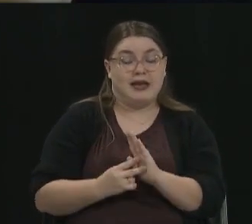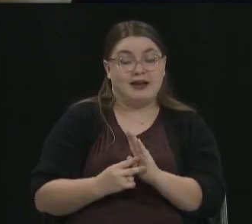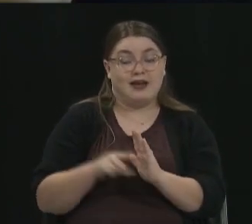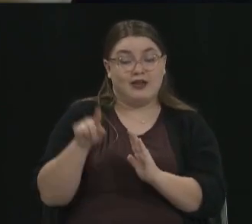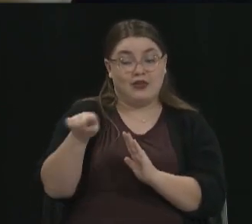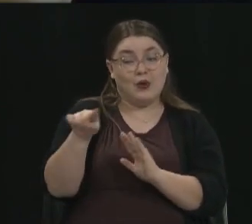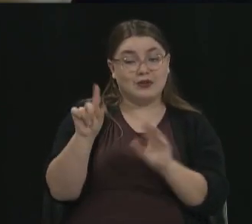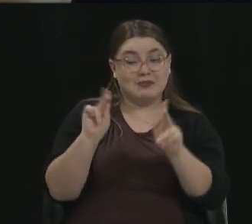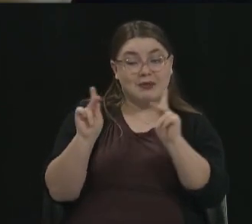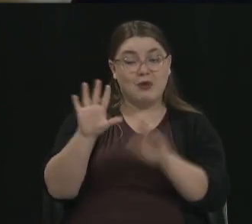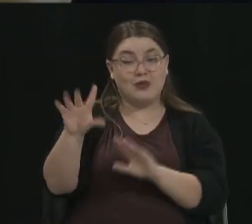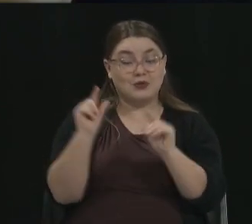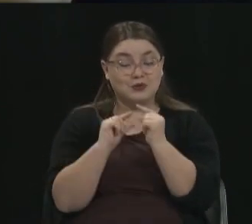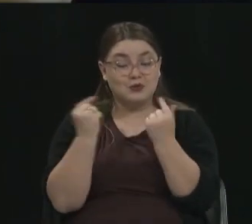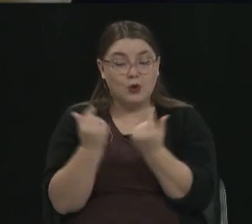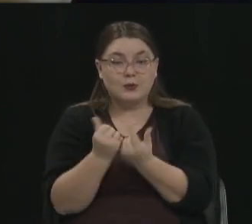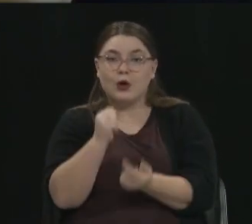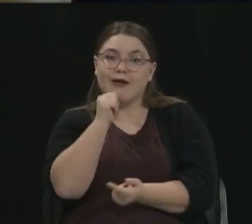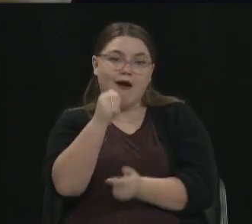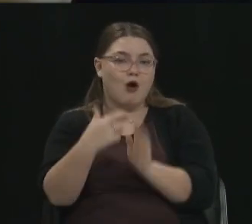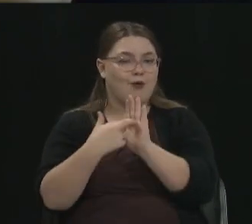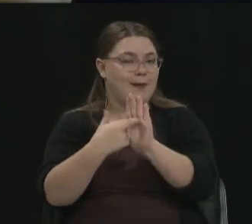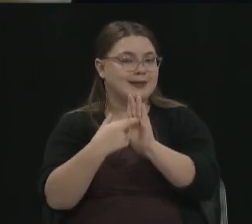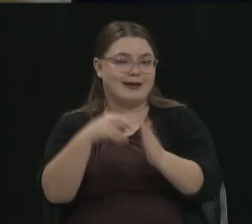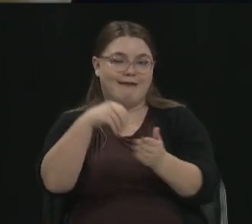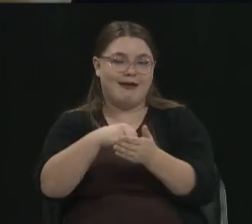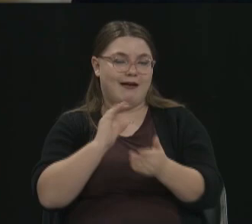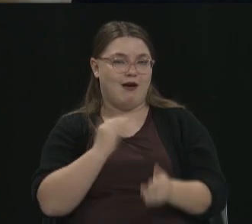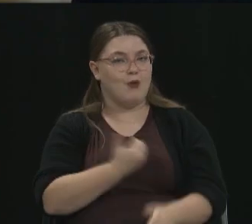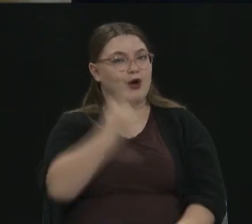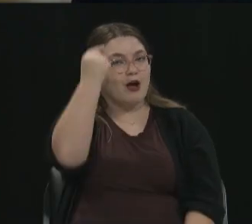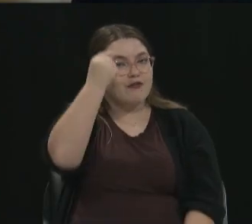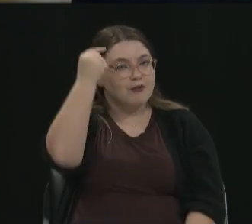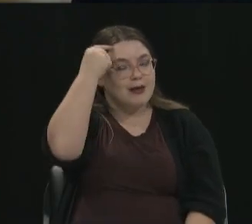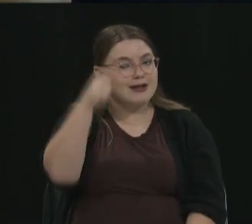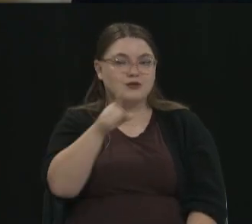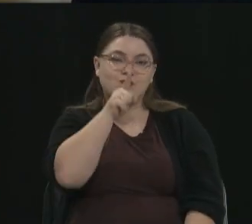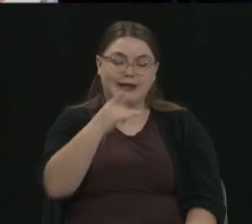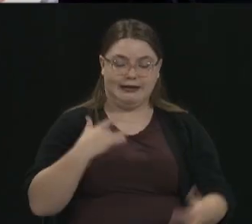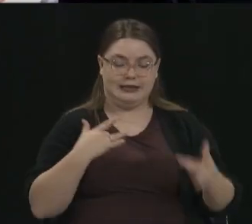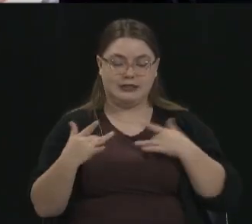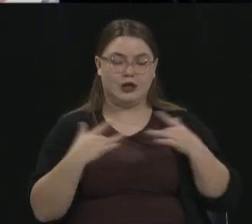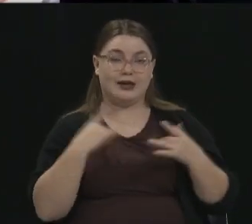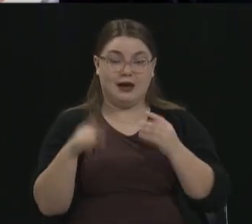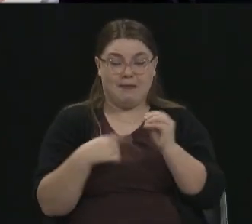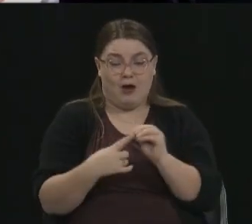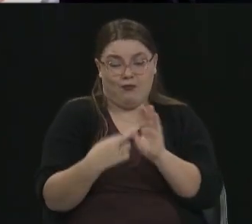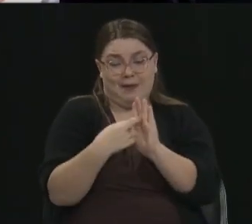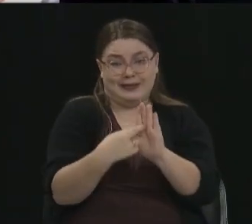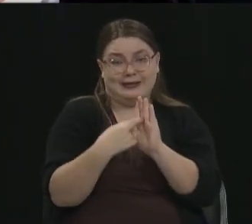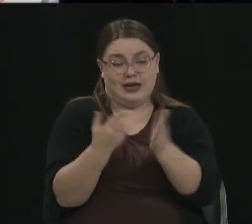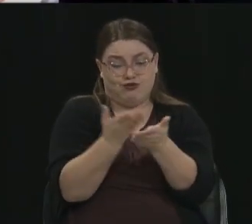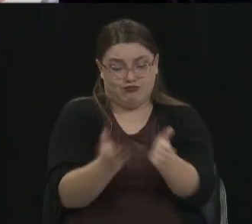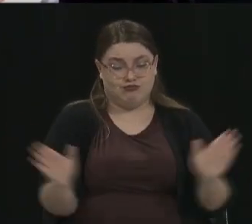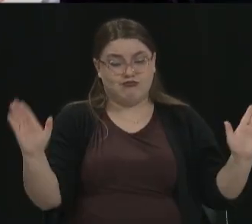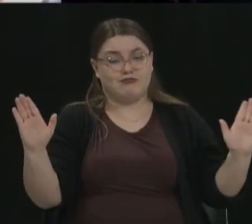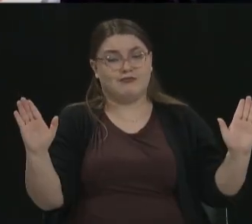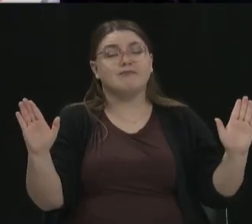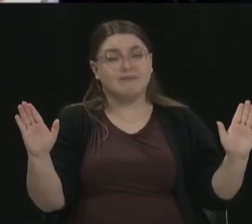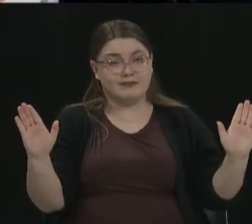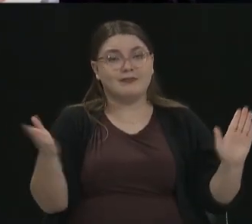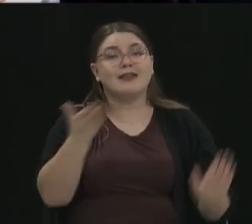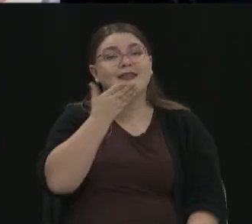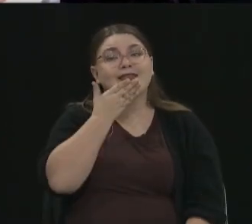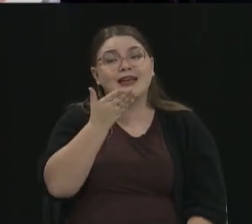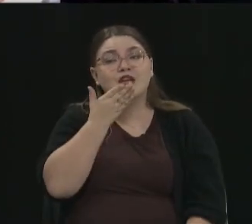And it's a concern, it's a concern about representation. For at sure. its base. Well, thank you.